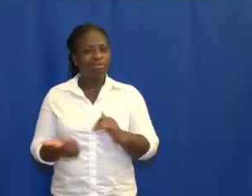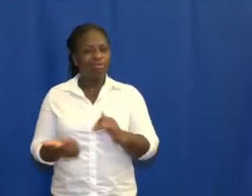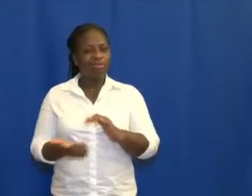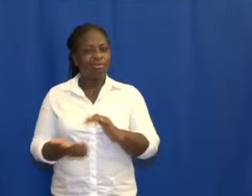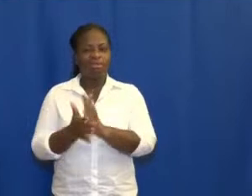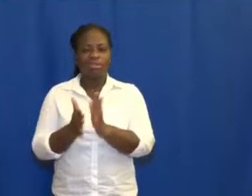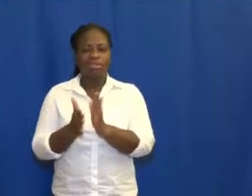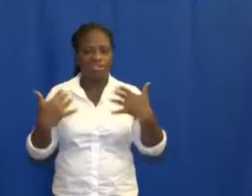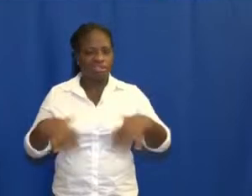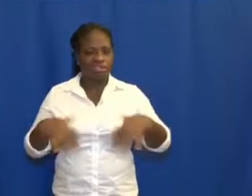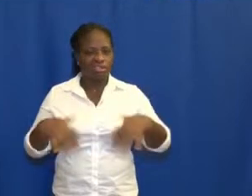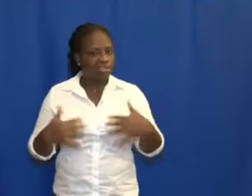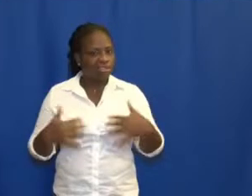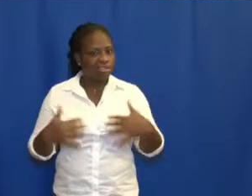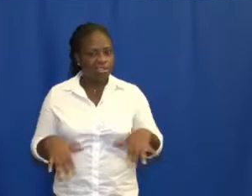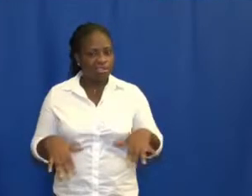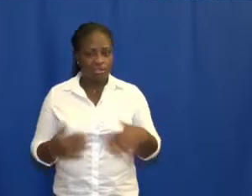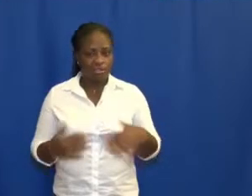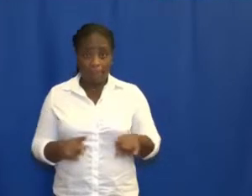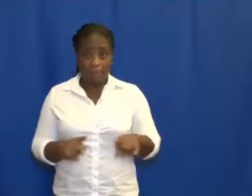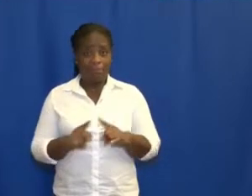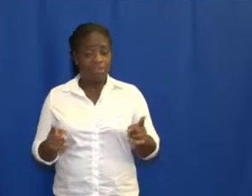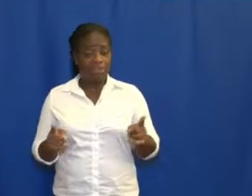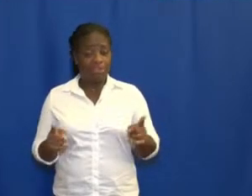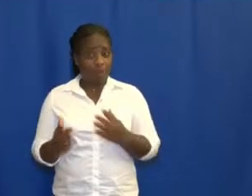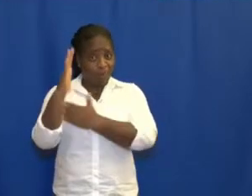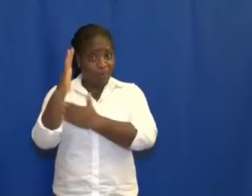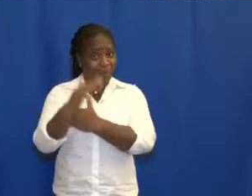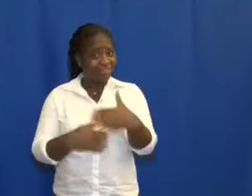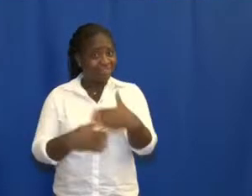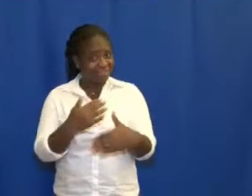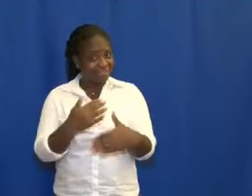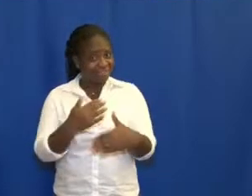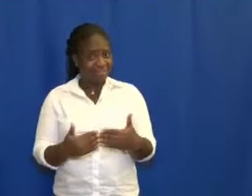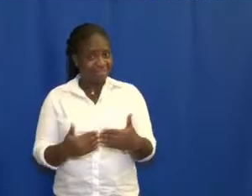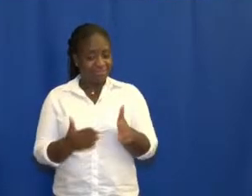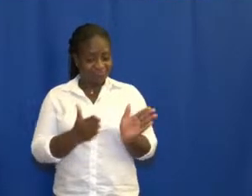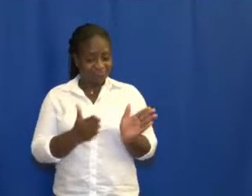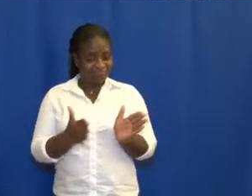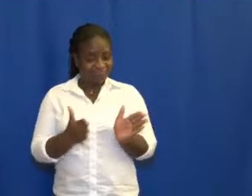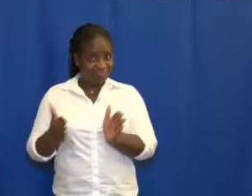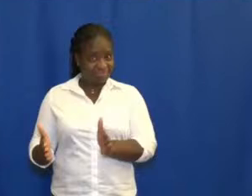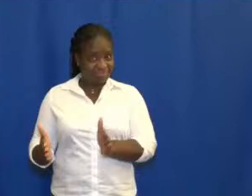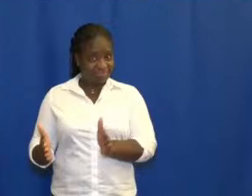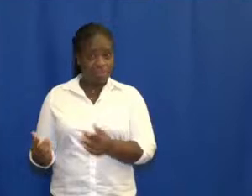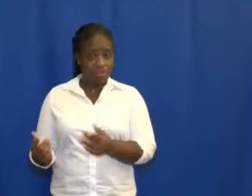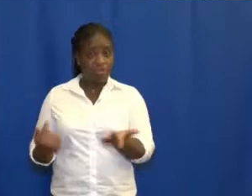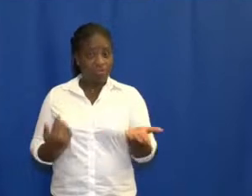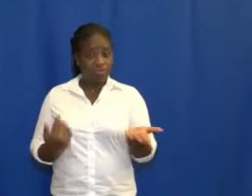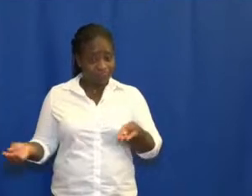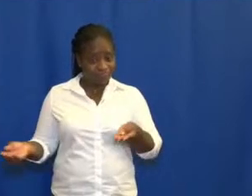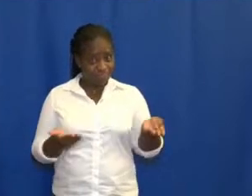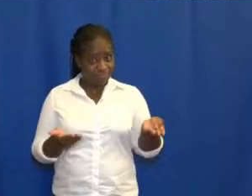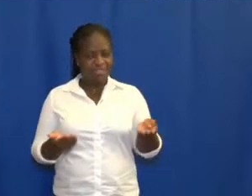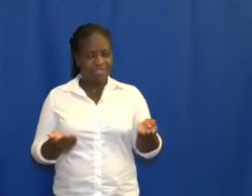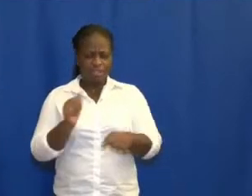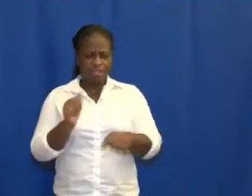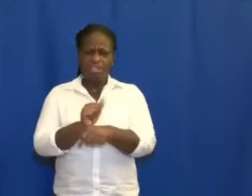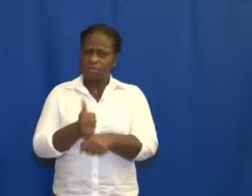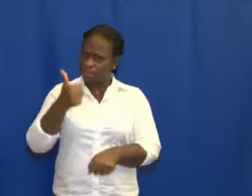nyinaa. Nanso yɛme adaroma nhyehyɛeɛ a yɛde agu kwan mu ɛyɛ